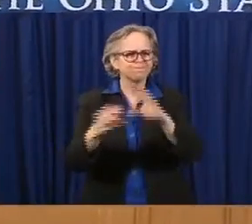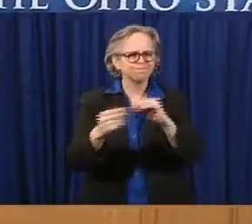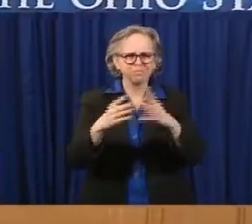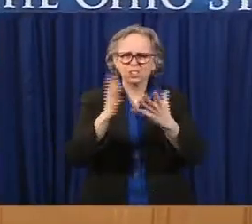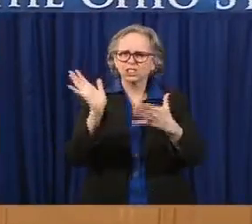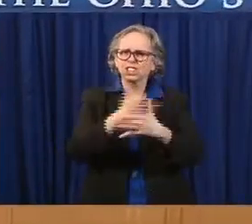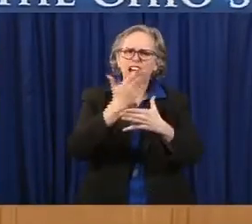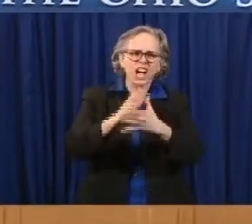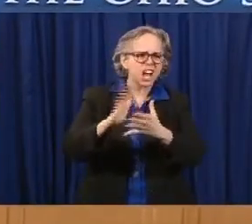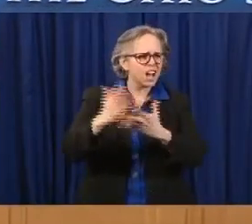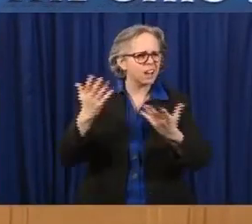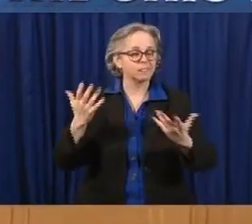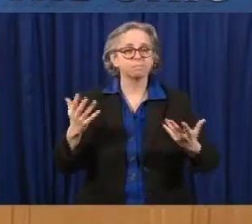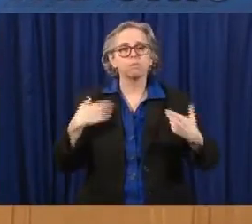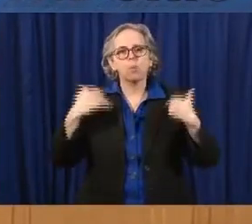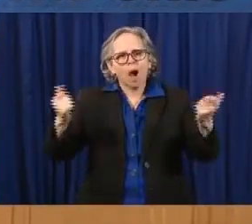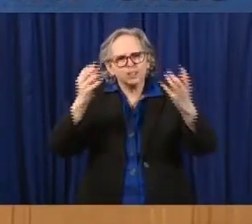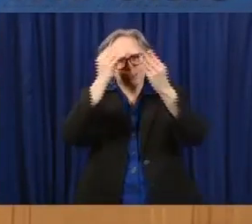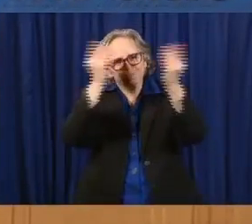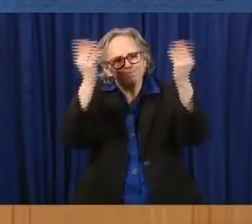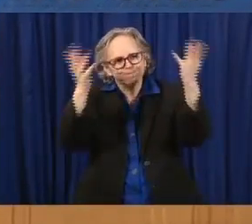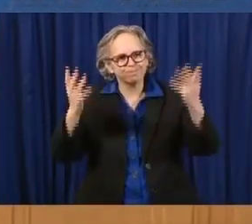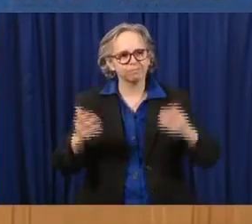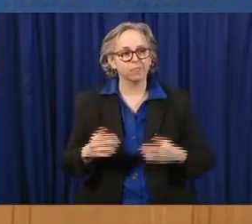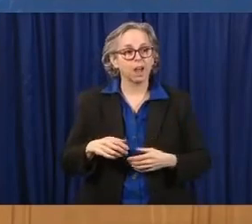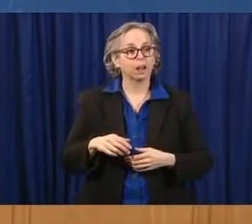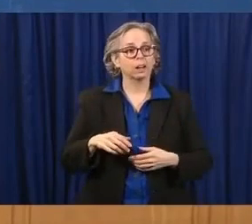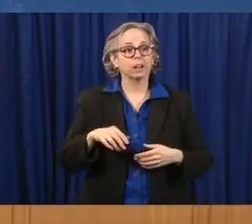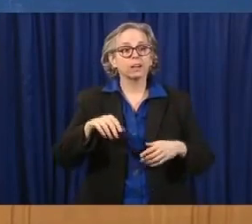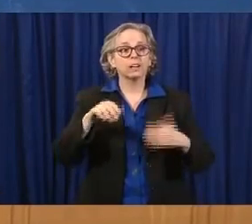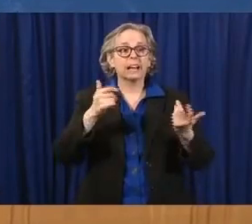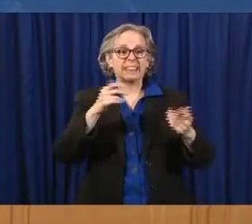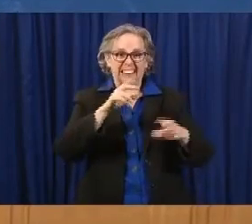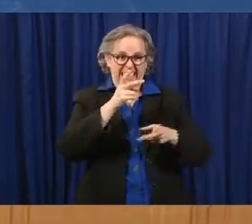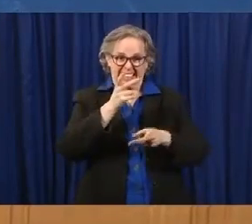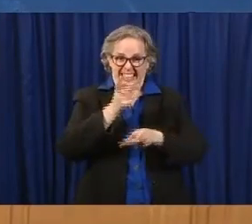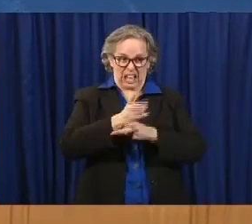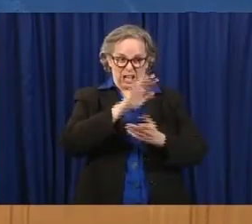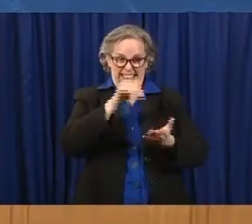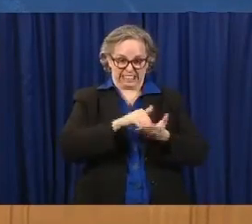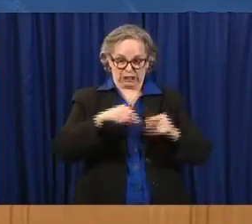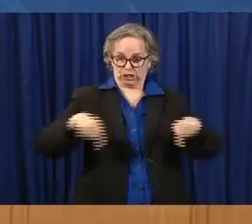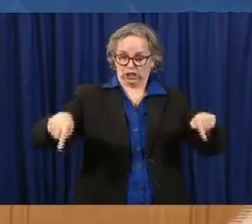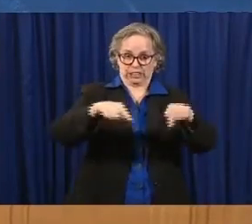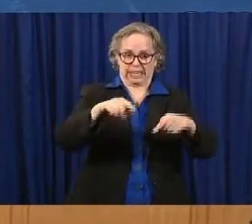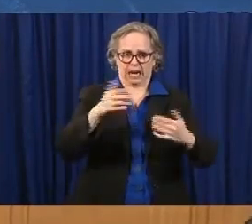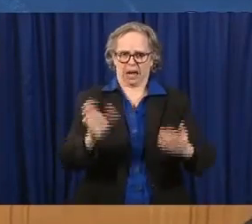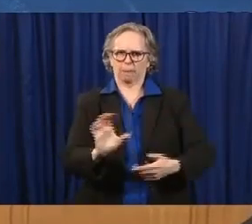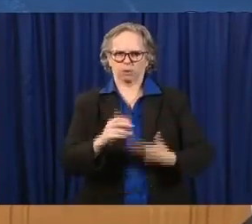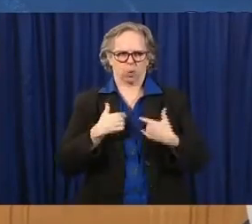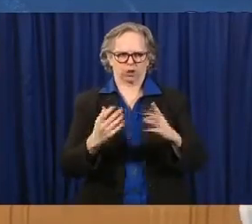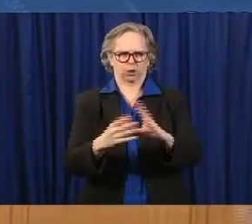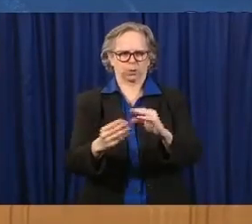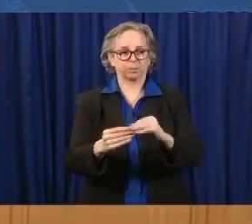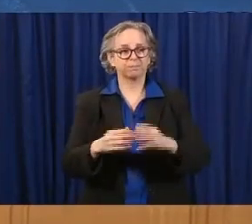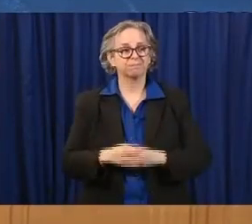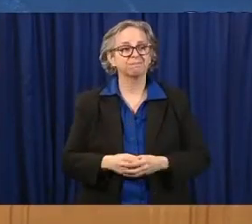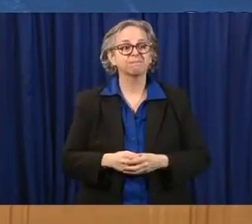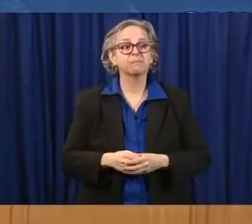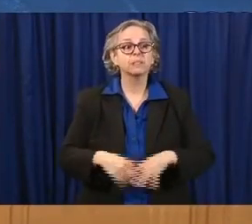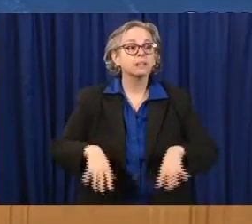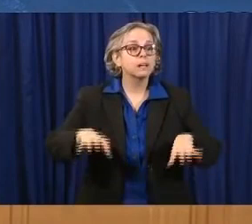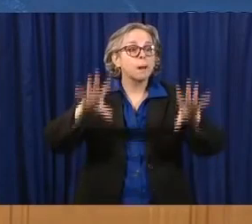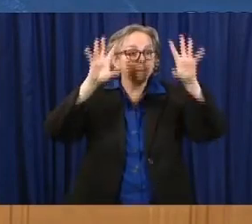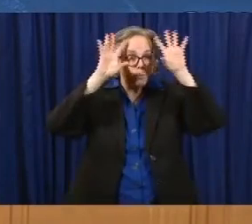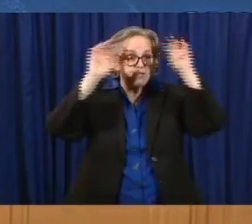an update on the Alternative Care Center here in Columbus. The president of our Franklin County Commission, John O'Grady, and I